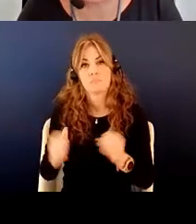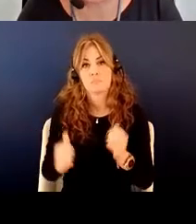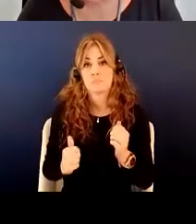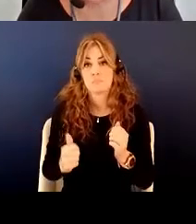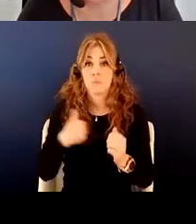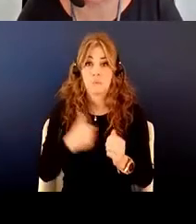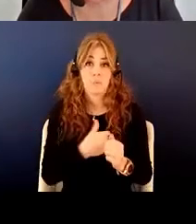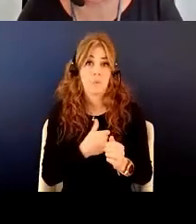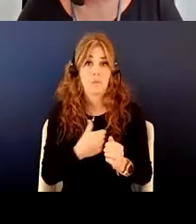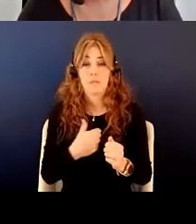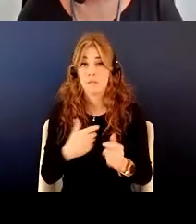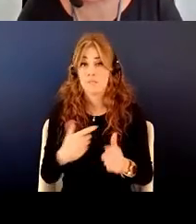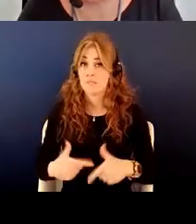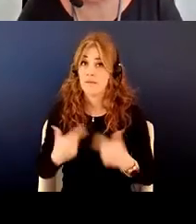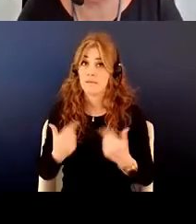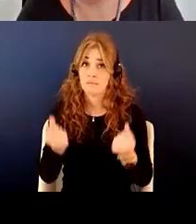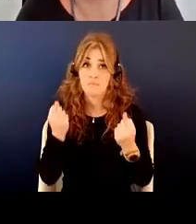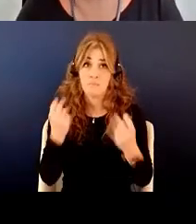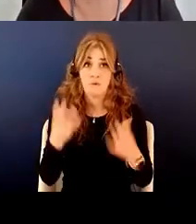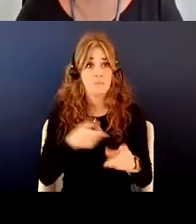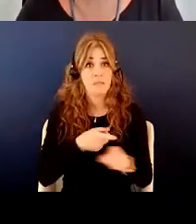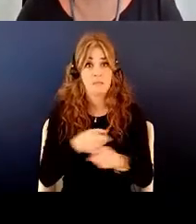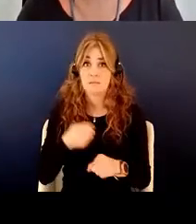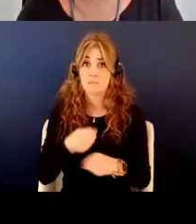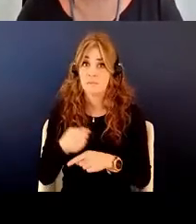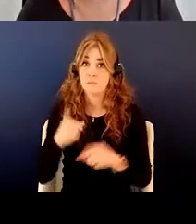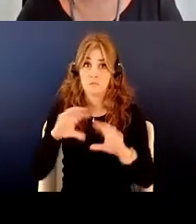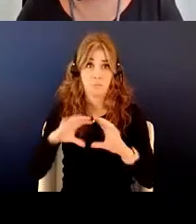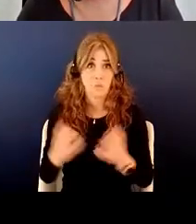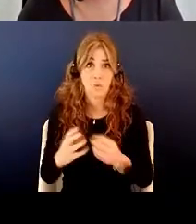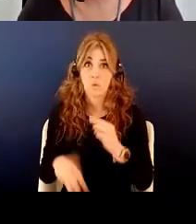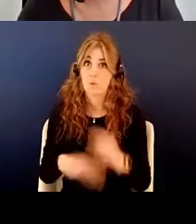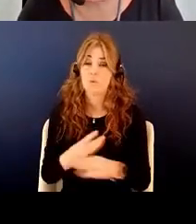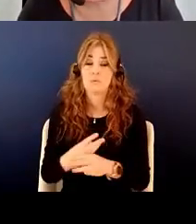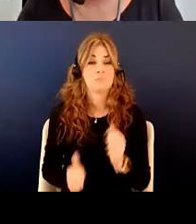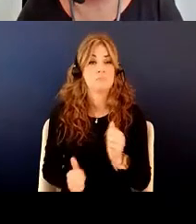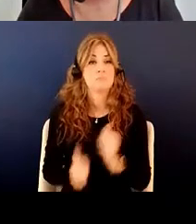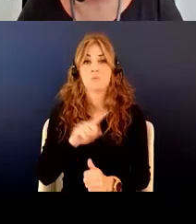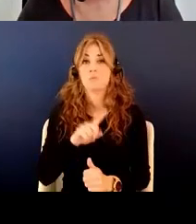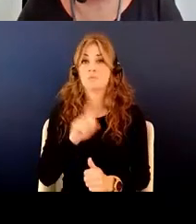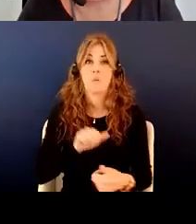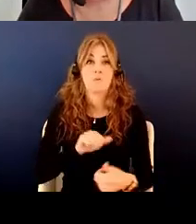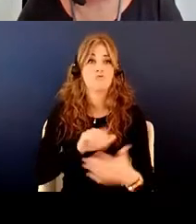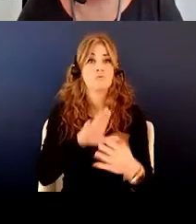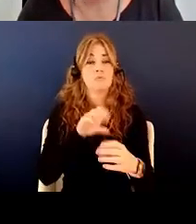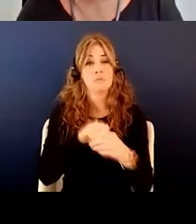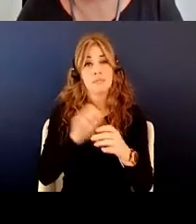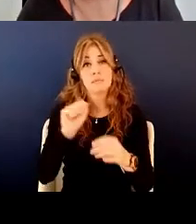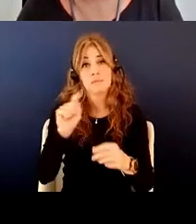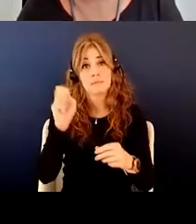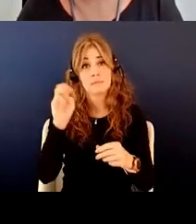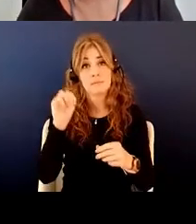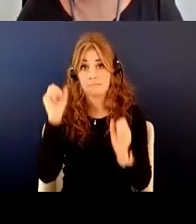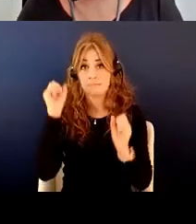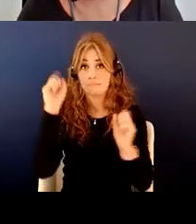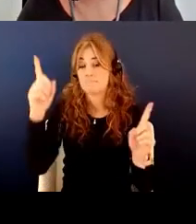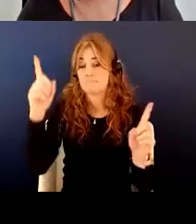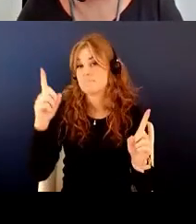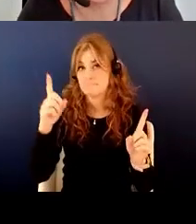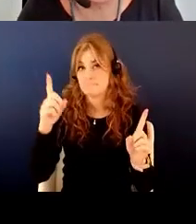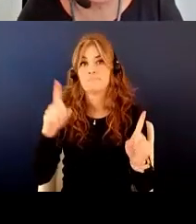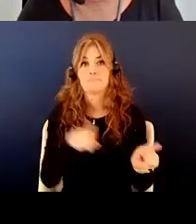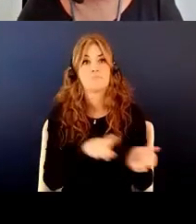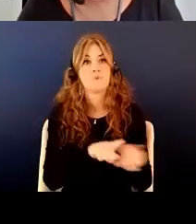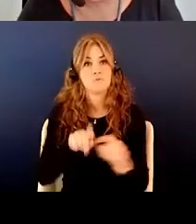multidisciplinary world. Most of the questions we address in STEM education are also addressed